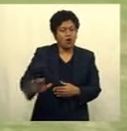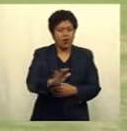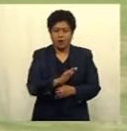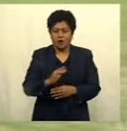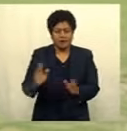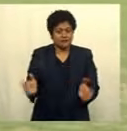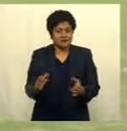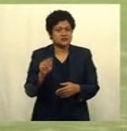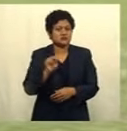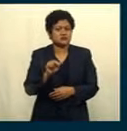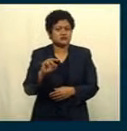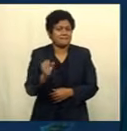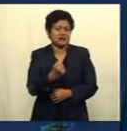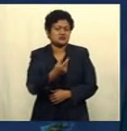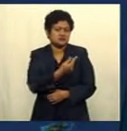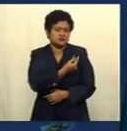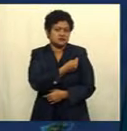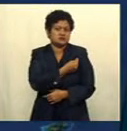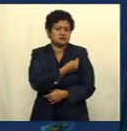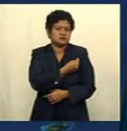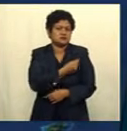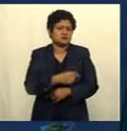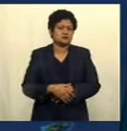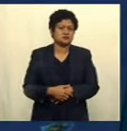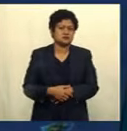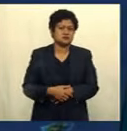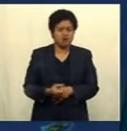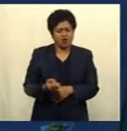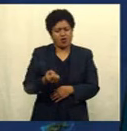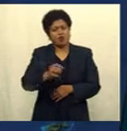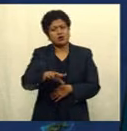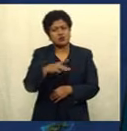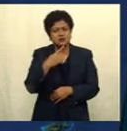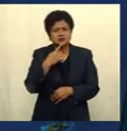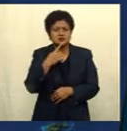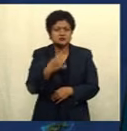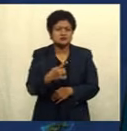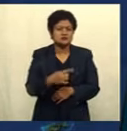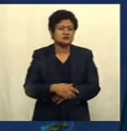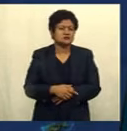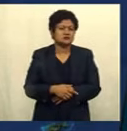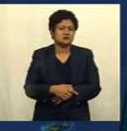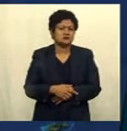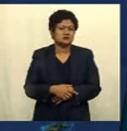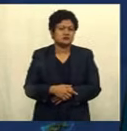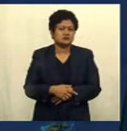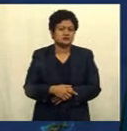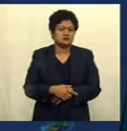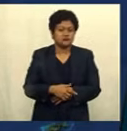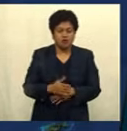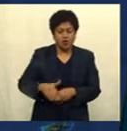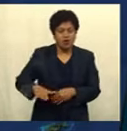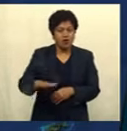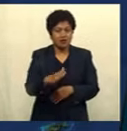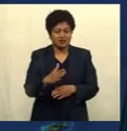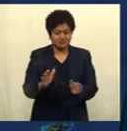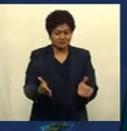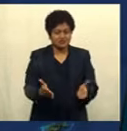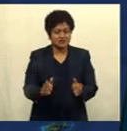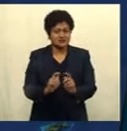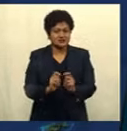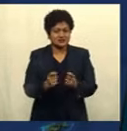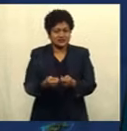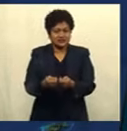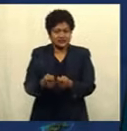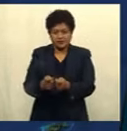to be vaccinated. We have already issued circulars to all the 20 districts.